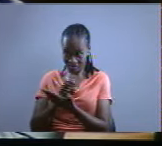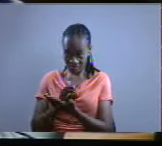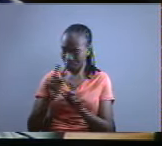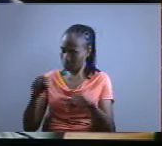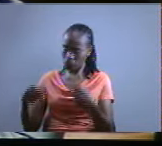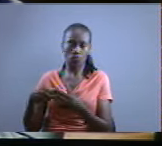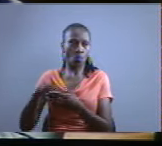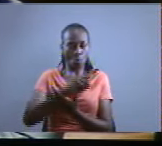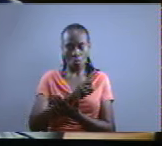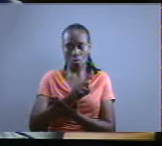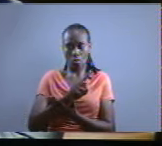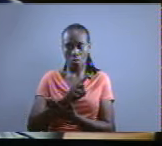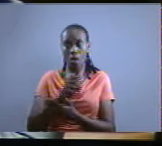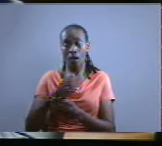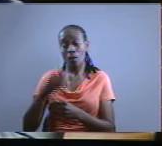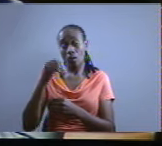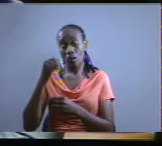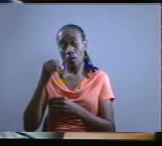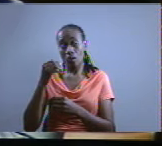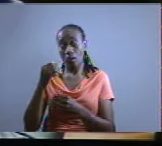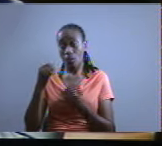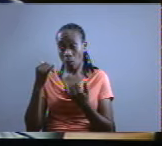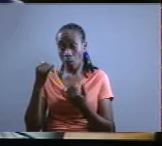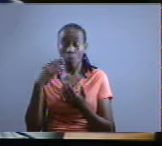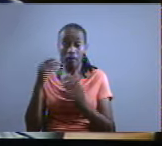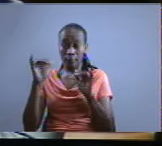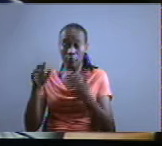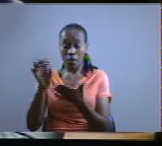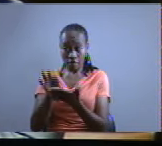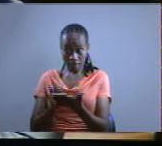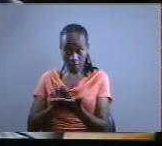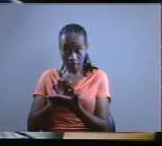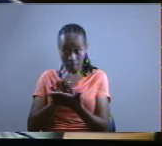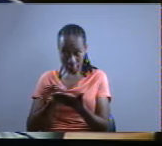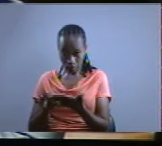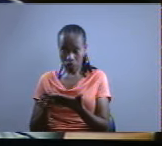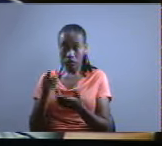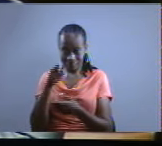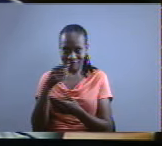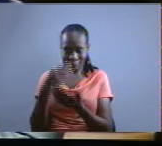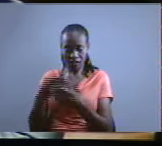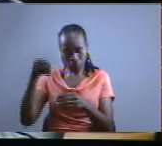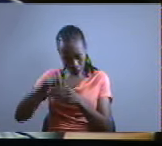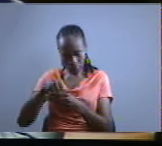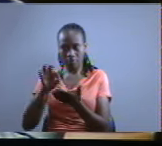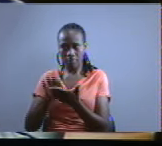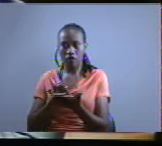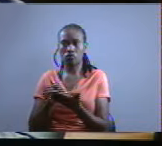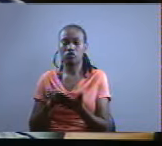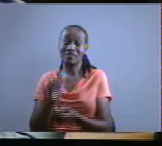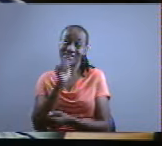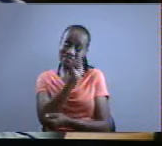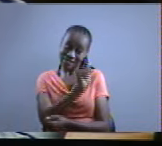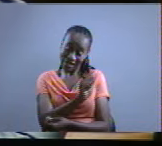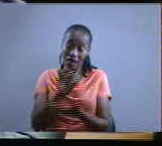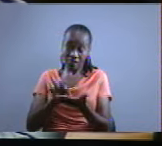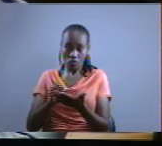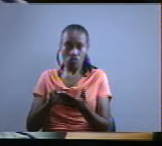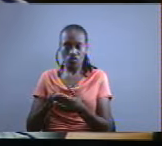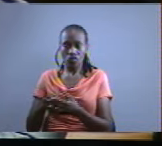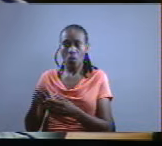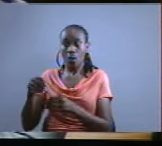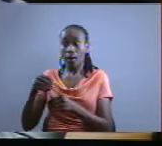declared and shall vote with those who, in the opinion of the presiding officer, are in the minority. Her vote has been counted with the minority, those